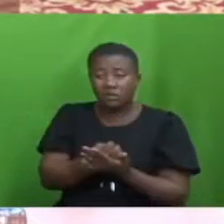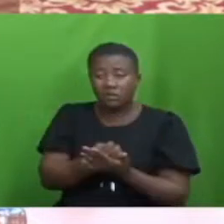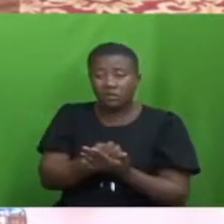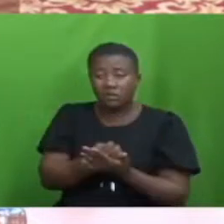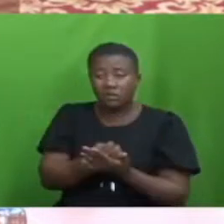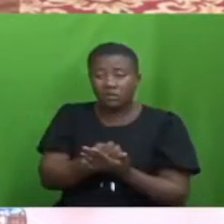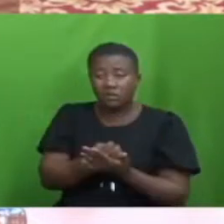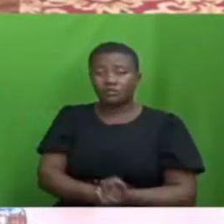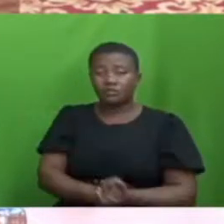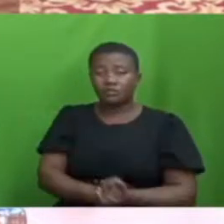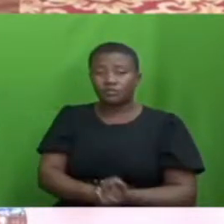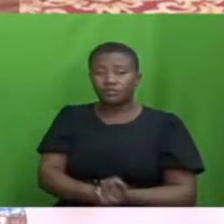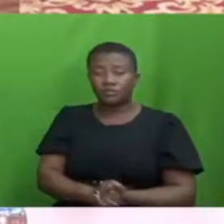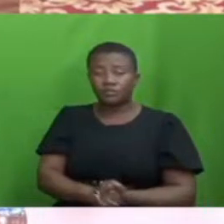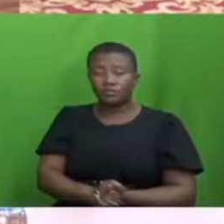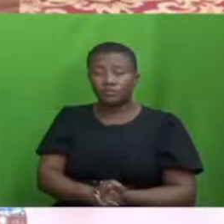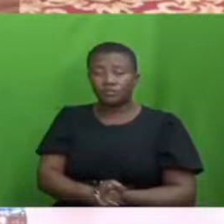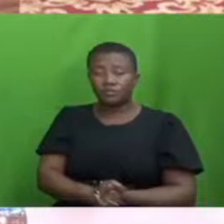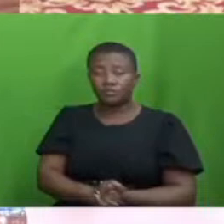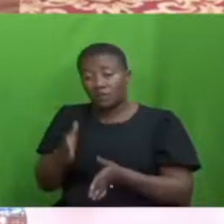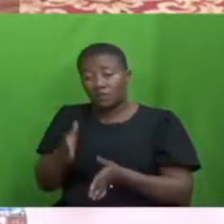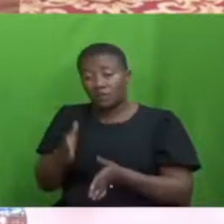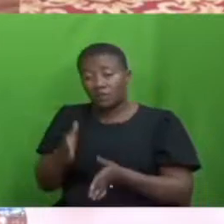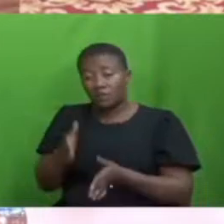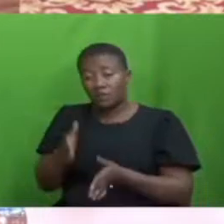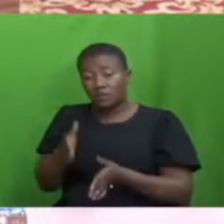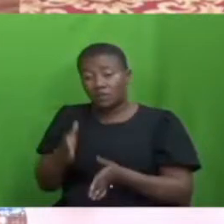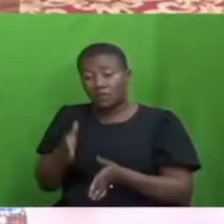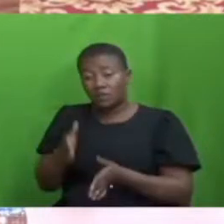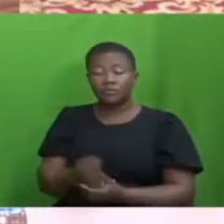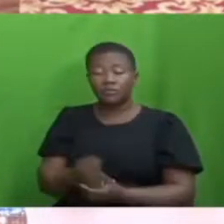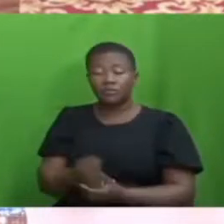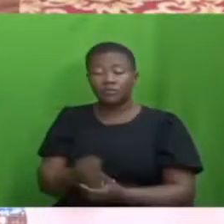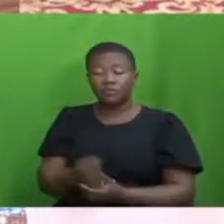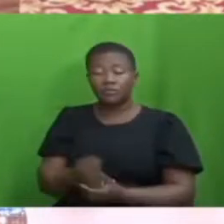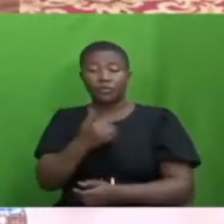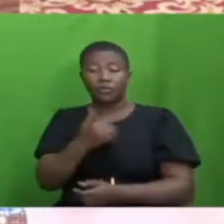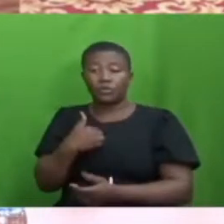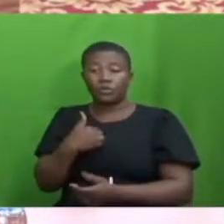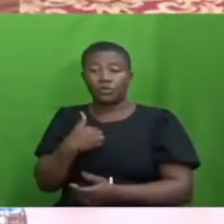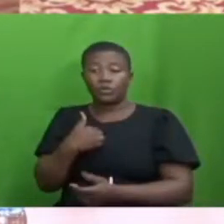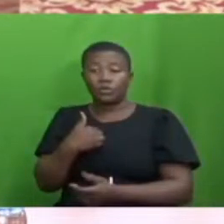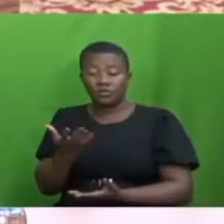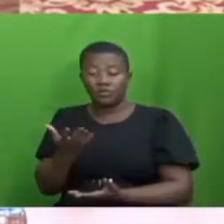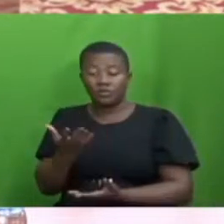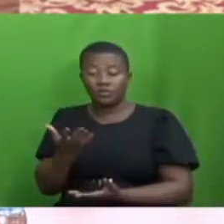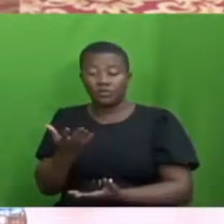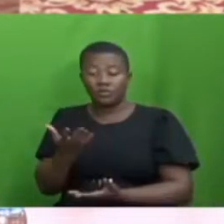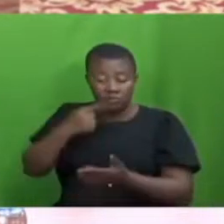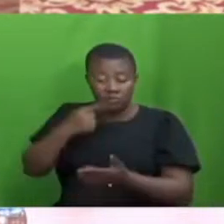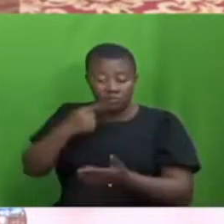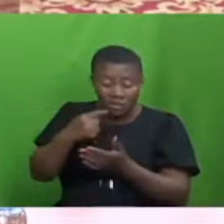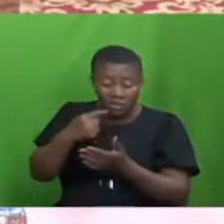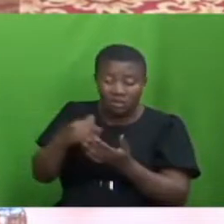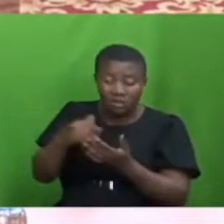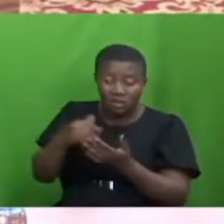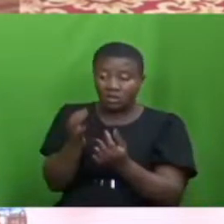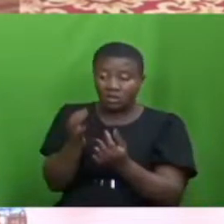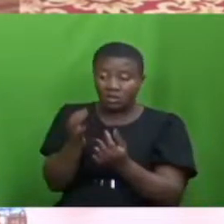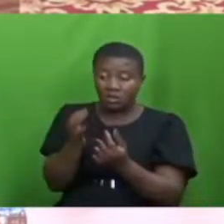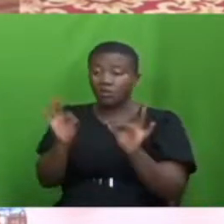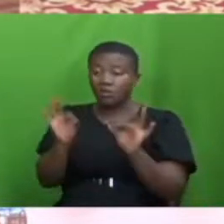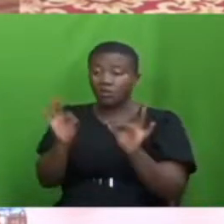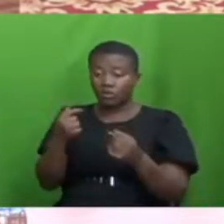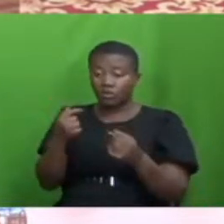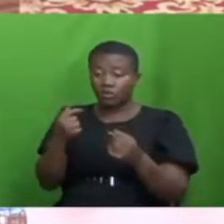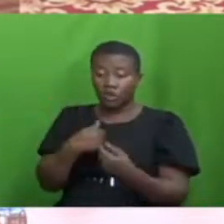despondency. Mr. Speaker, we have turned the corner, and more importantly, we are